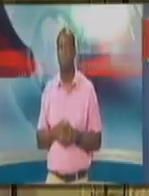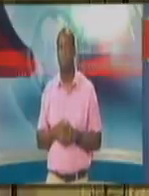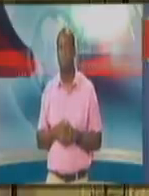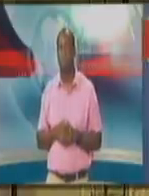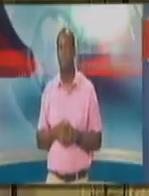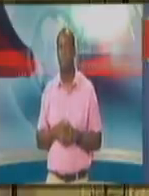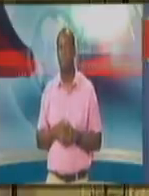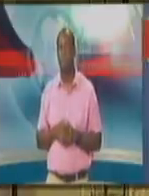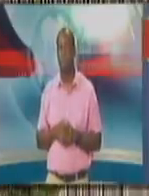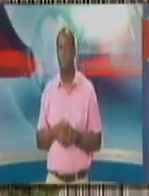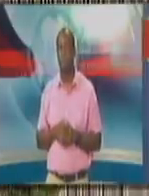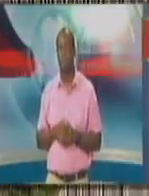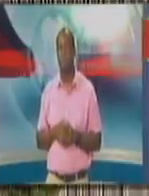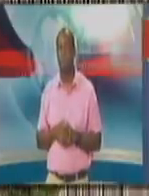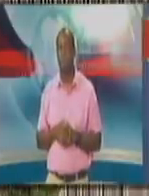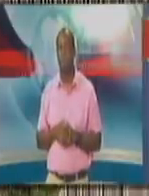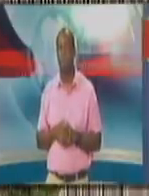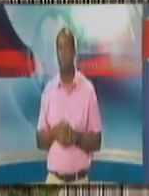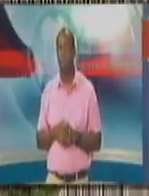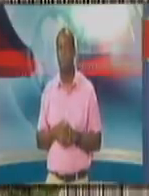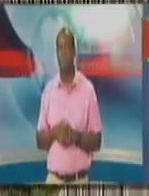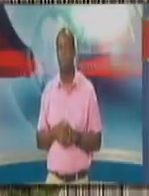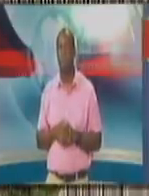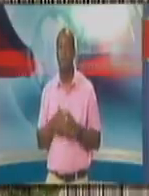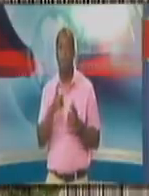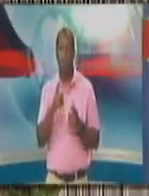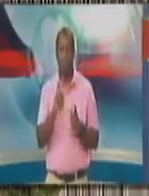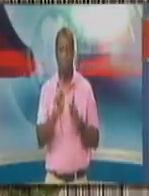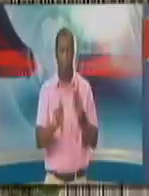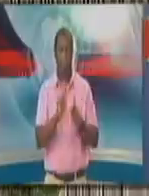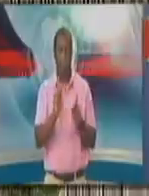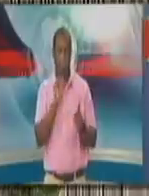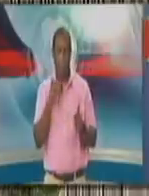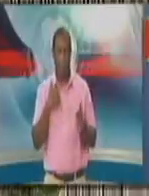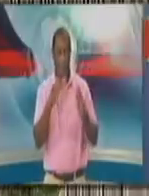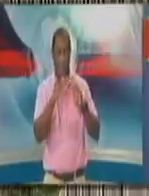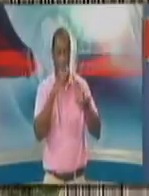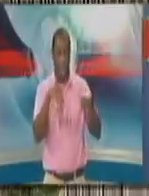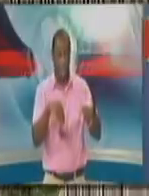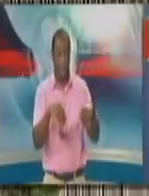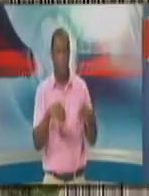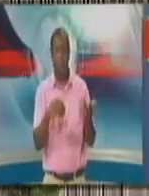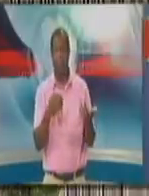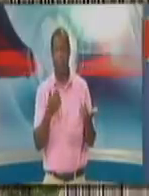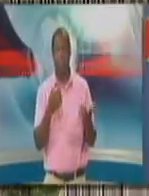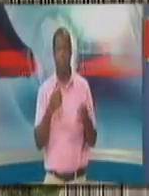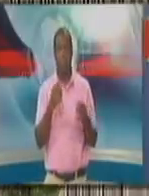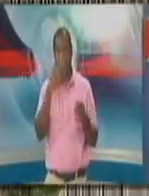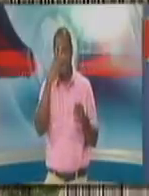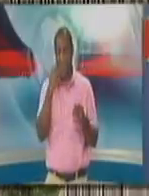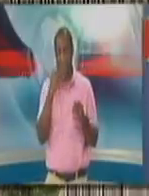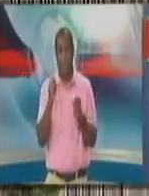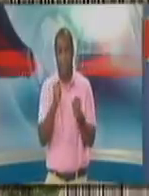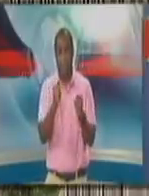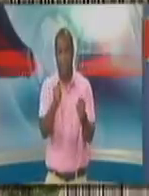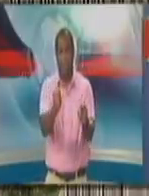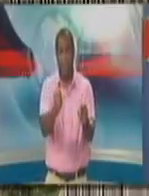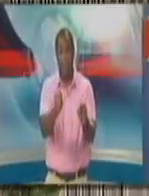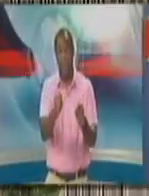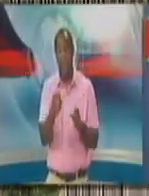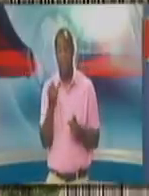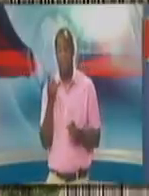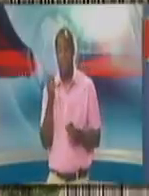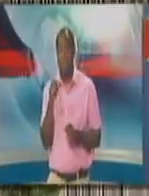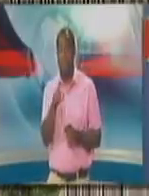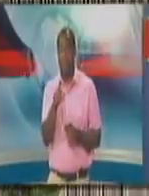officer. Okay, so let's start with the homeless groups. So homeless groups are a vulnerable population. We